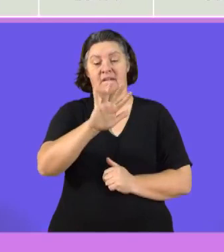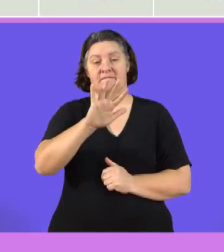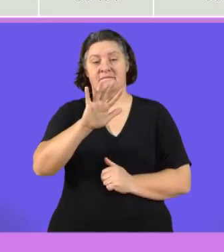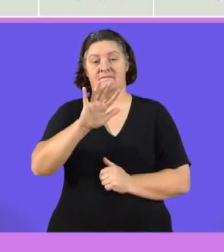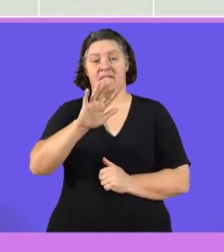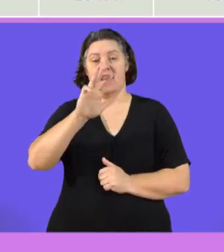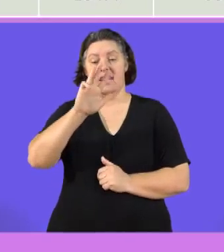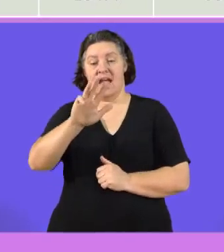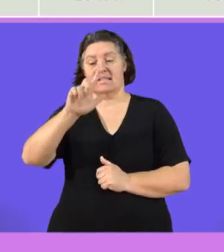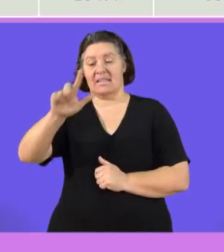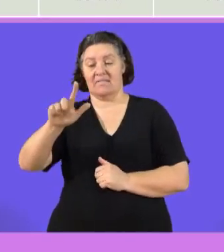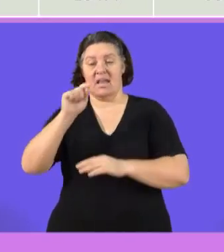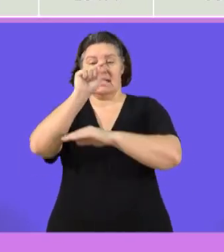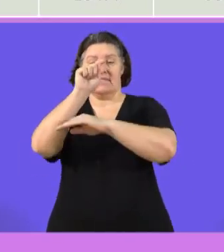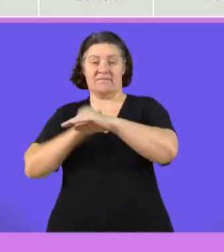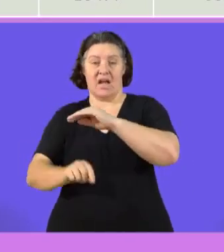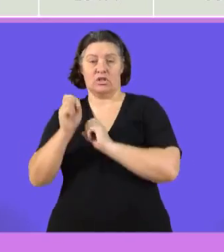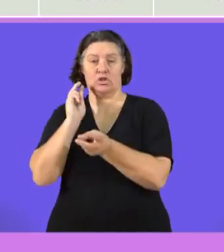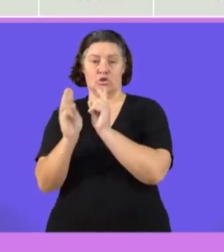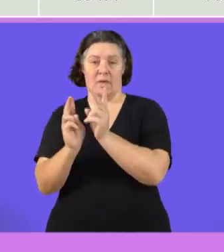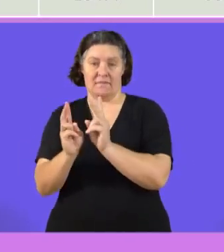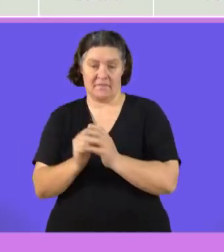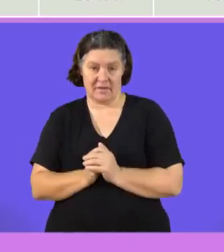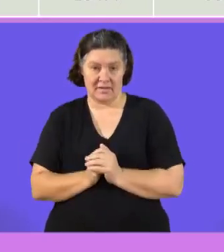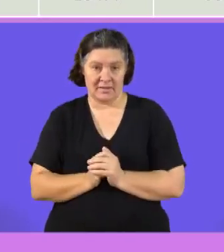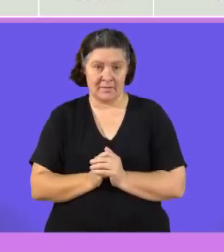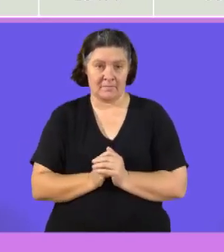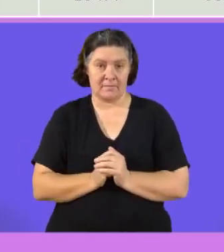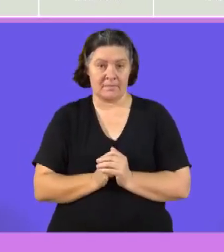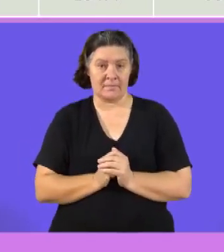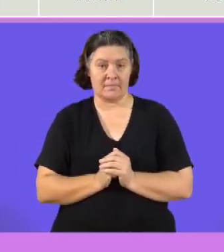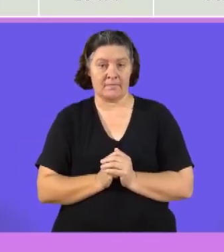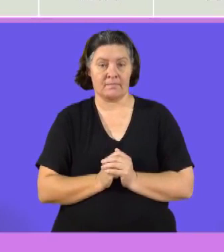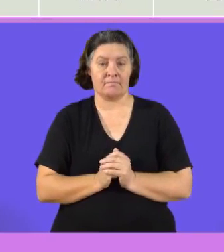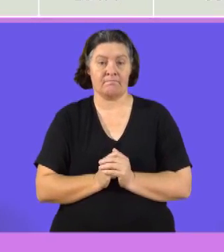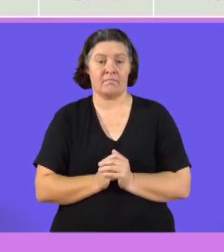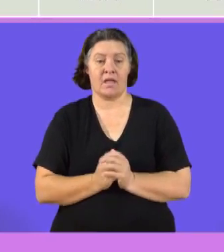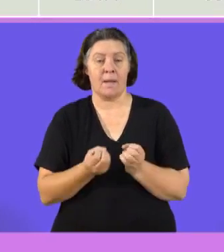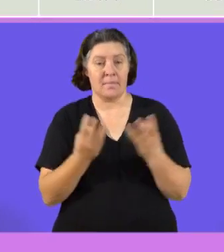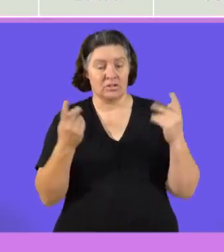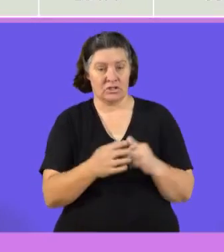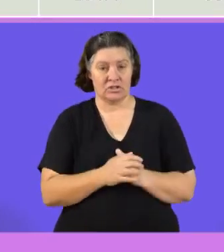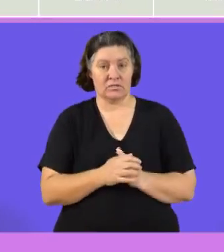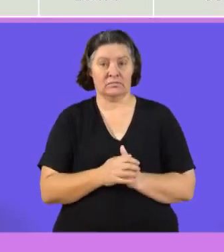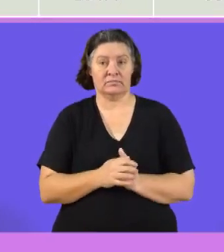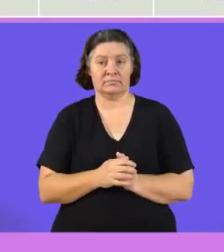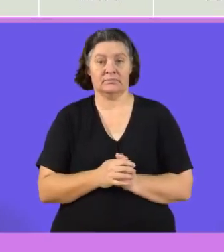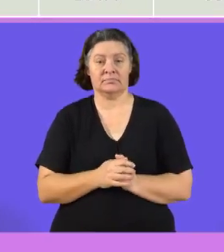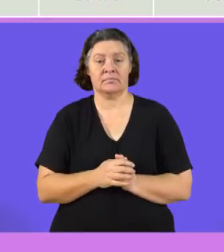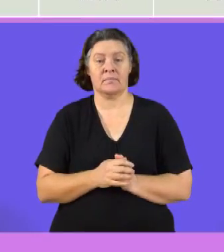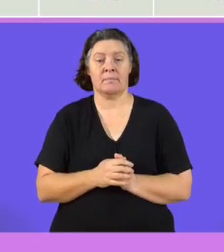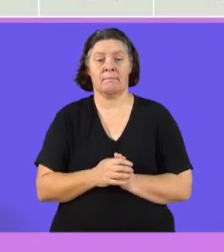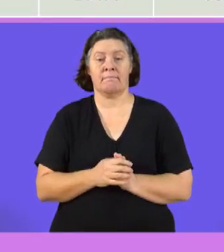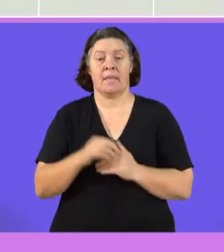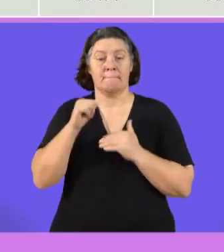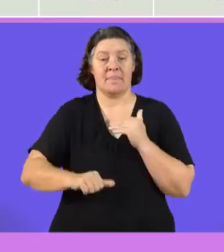125,597 and I divide that by 12. So divided by 12 equals. So the monthly